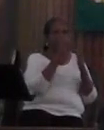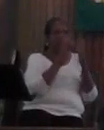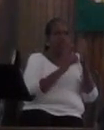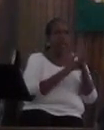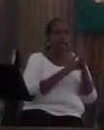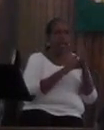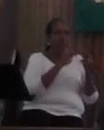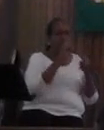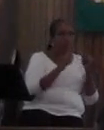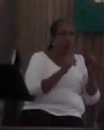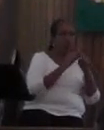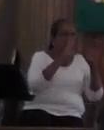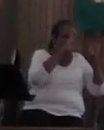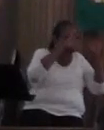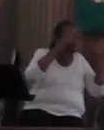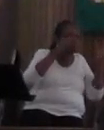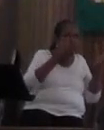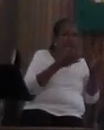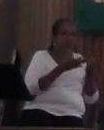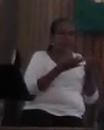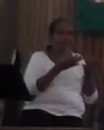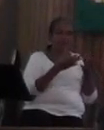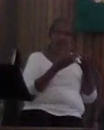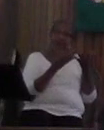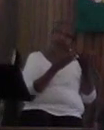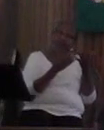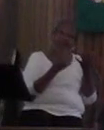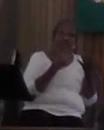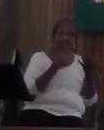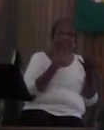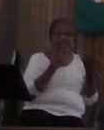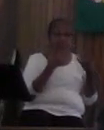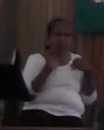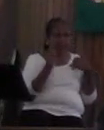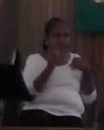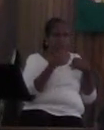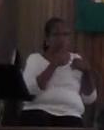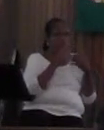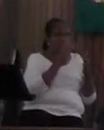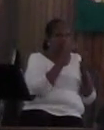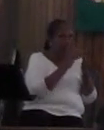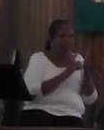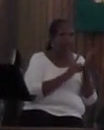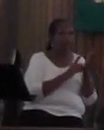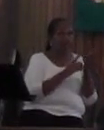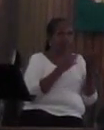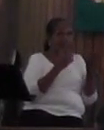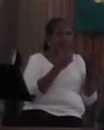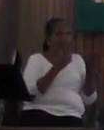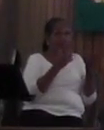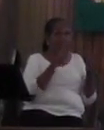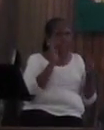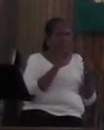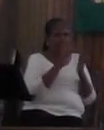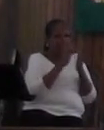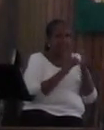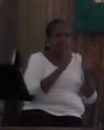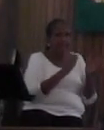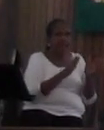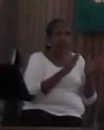universe implies a designer. It implies a designer, and the designer is